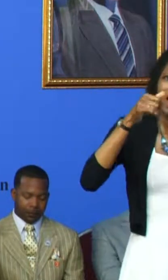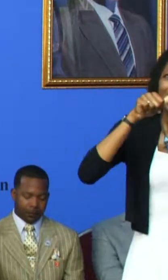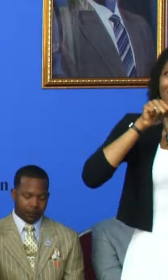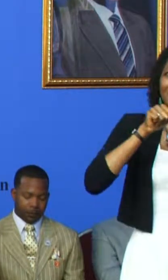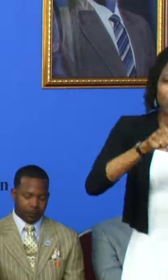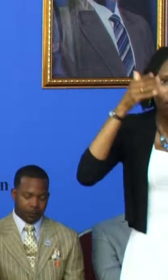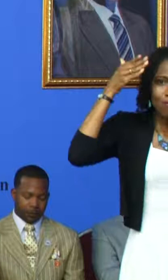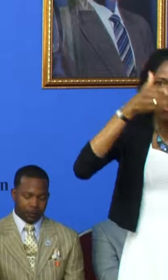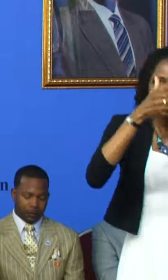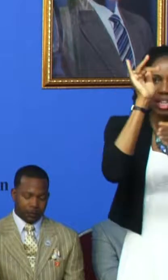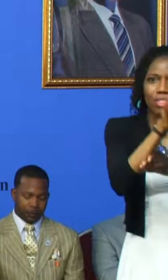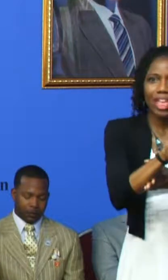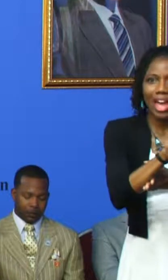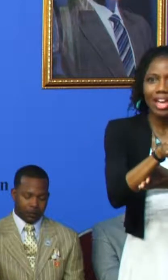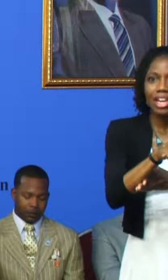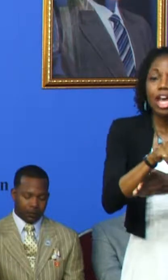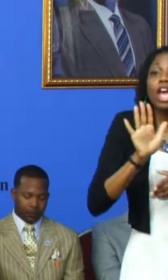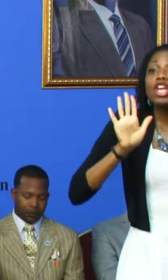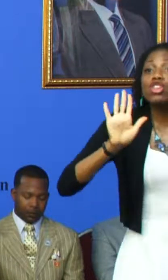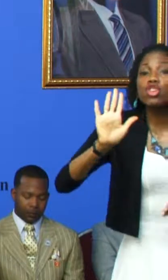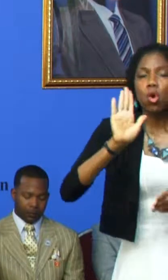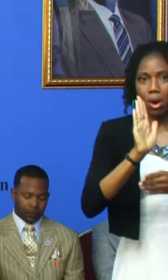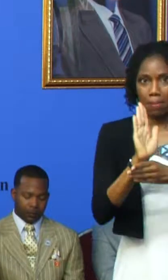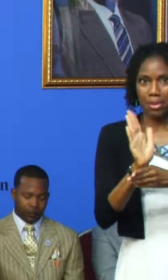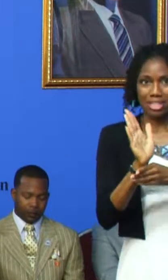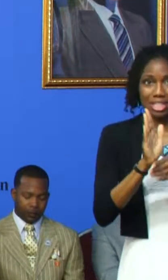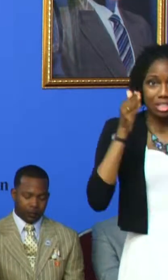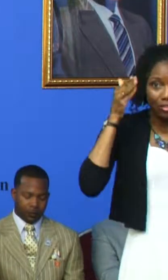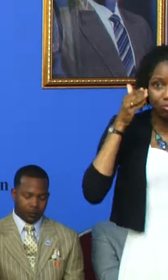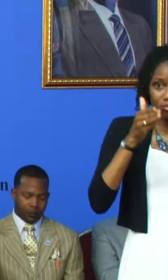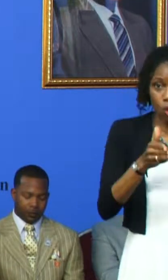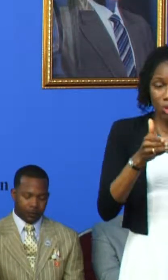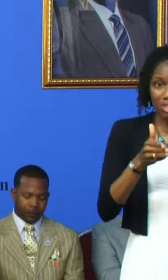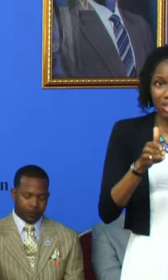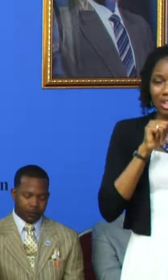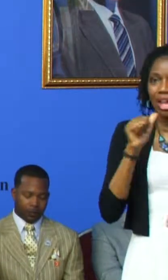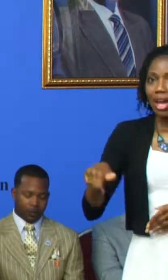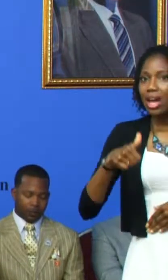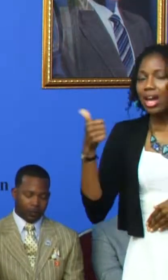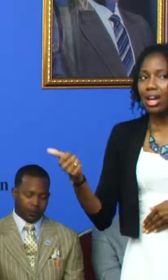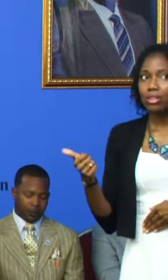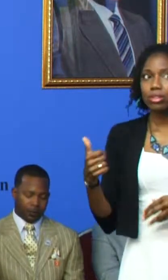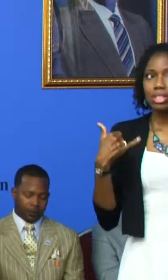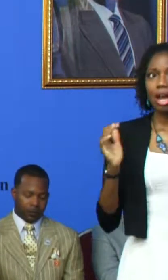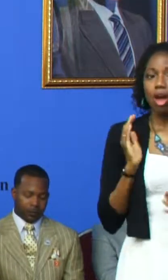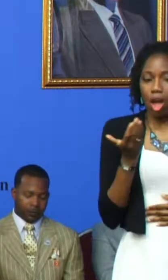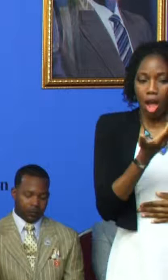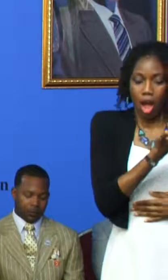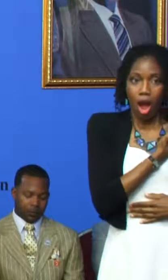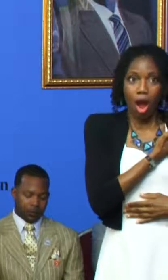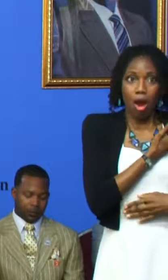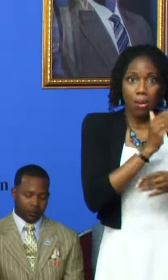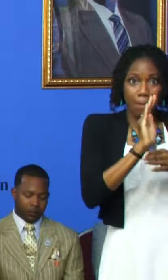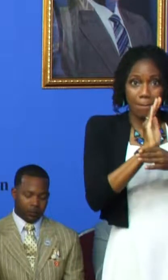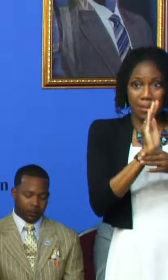business. Our business in this town is some